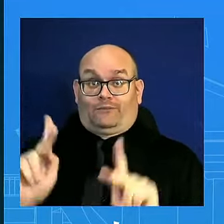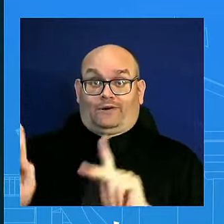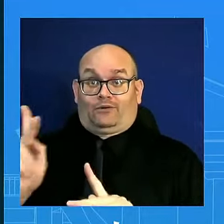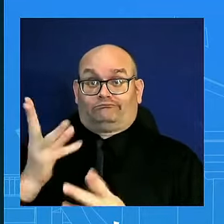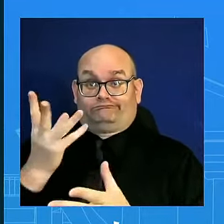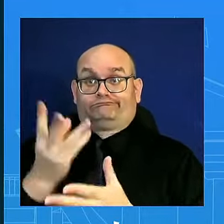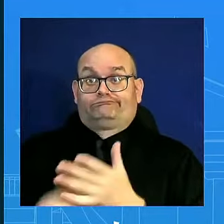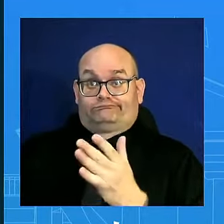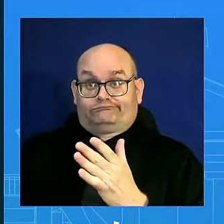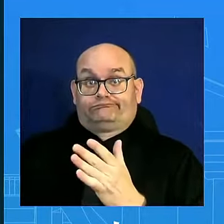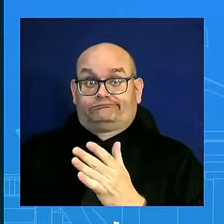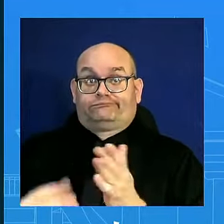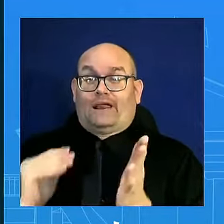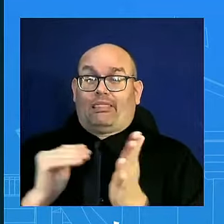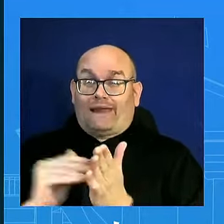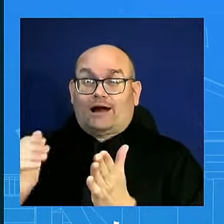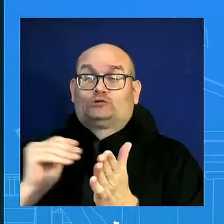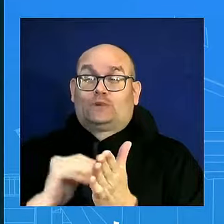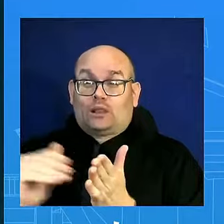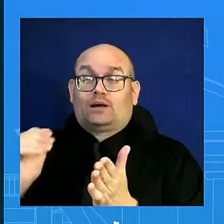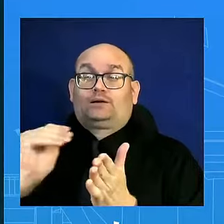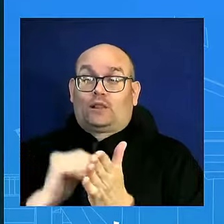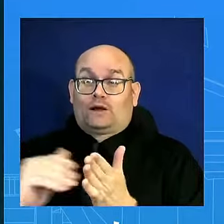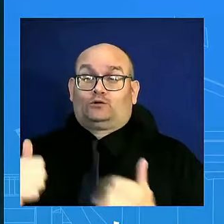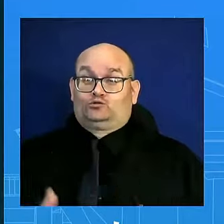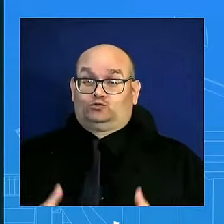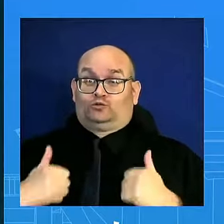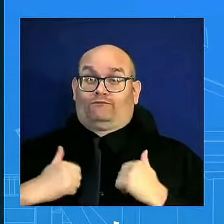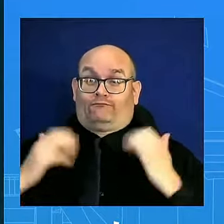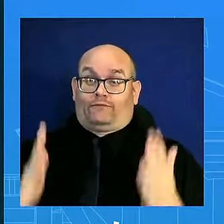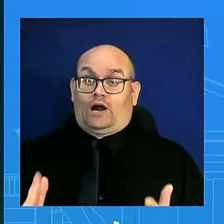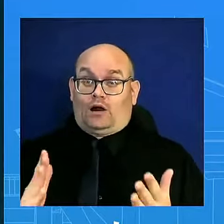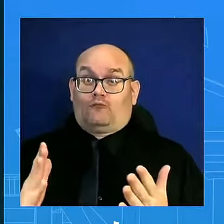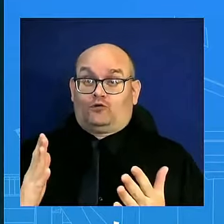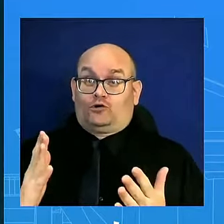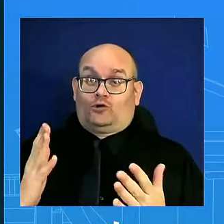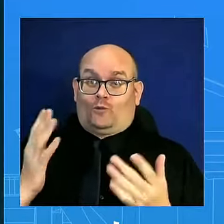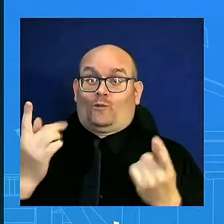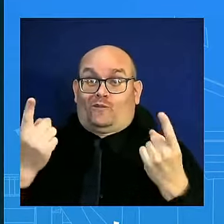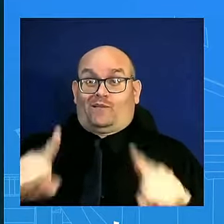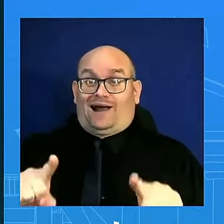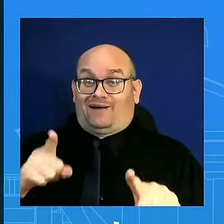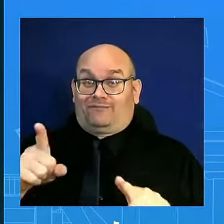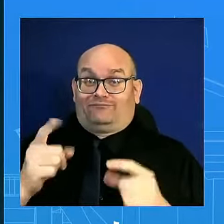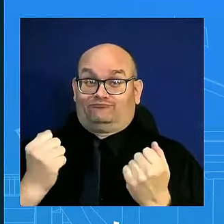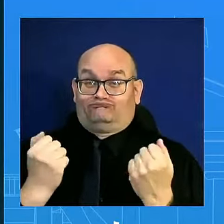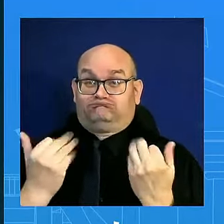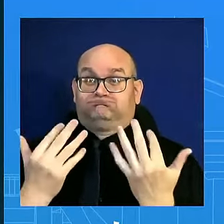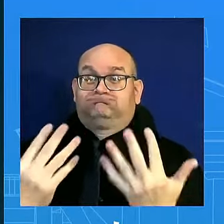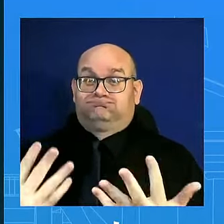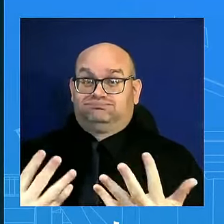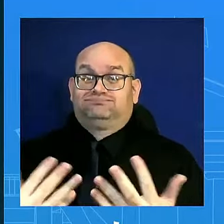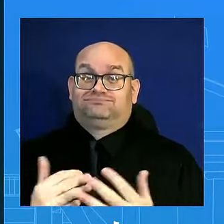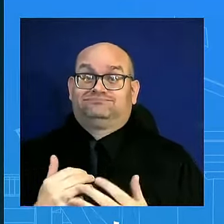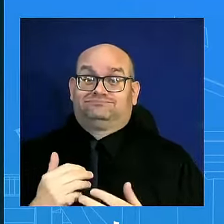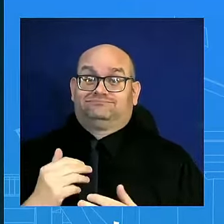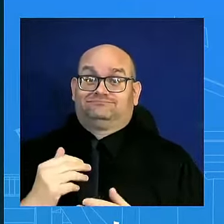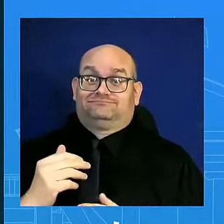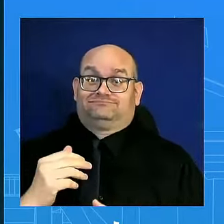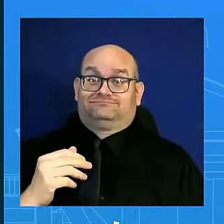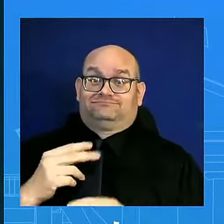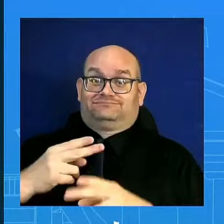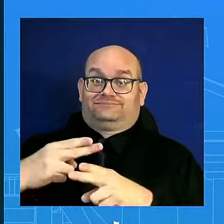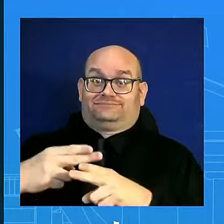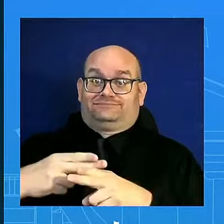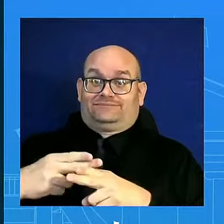lives were changed, forever changed, because of what happened almost a year ago. In April, the temporary elementary school opened